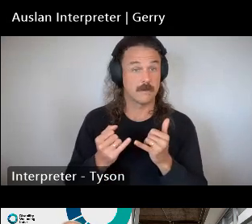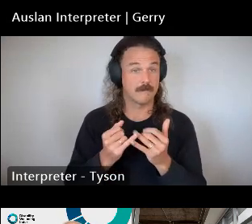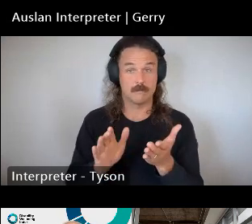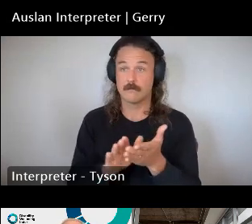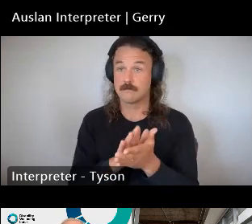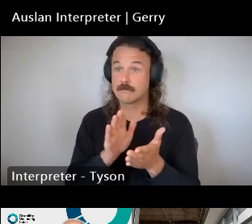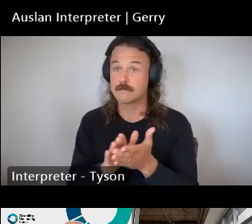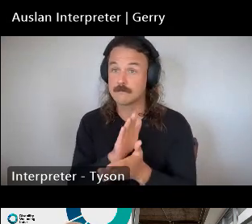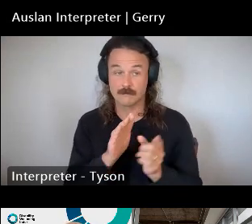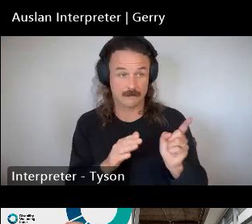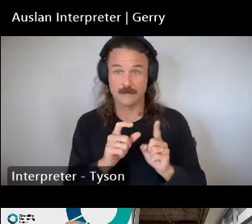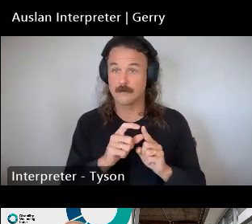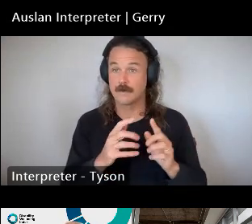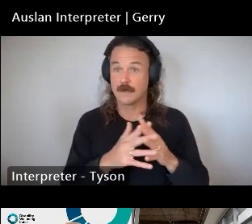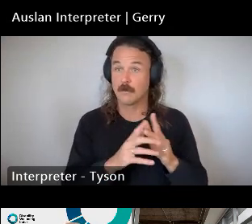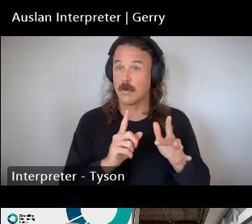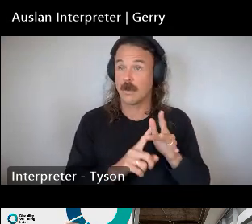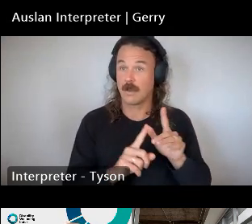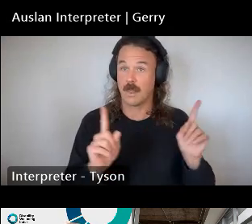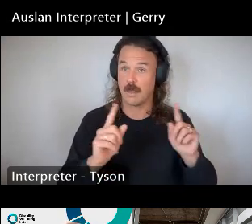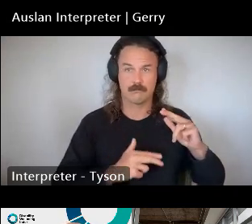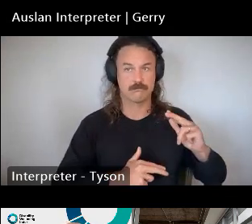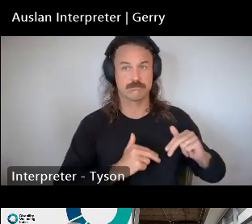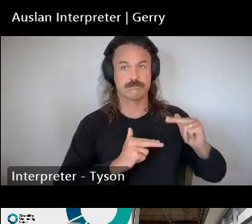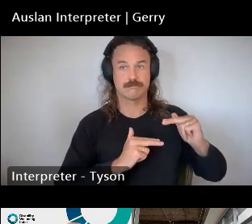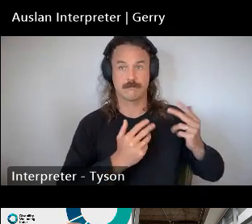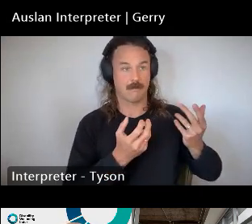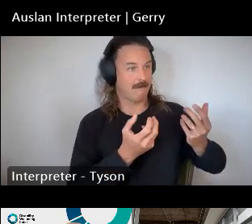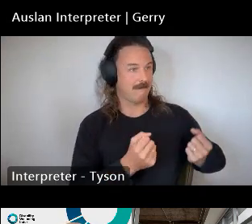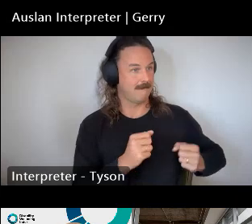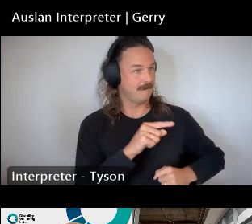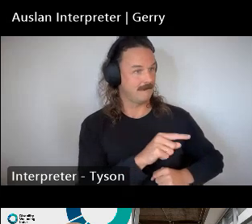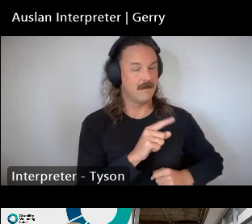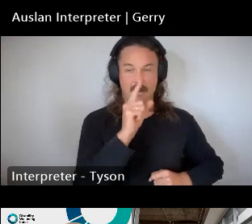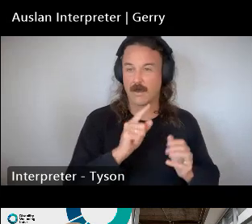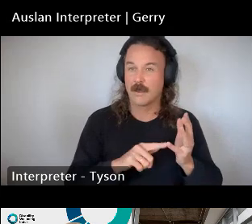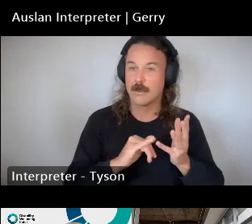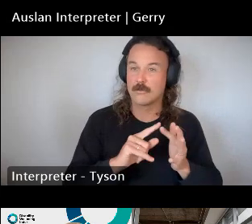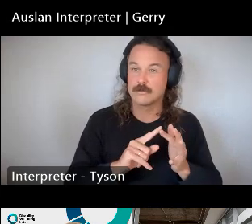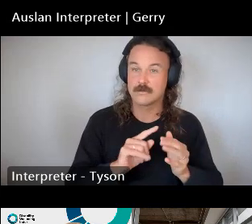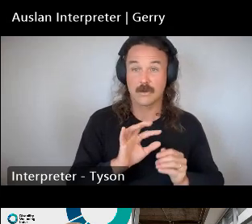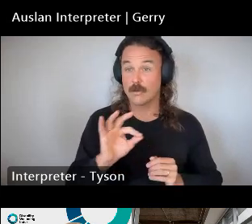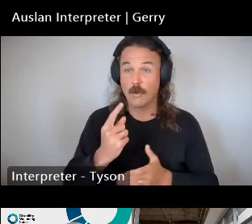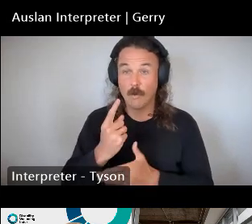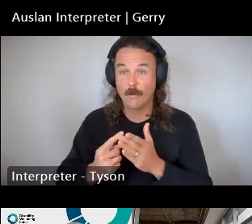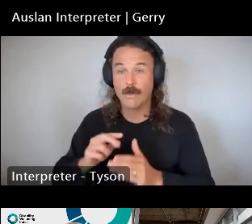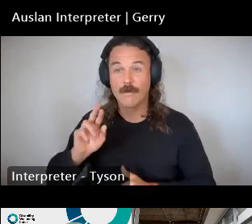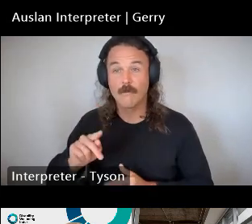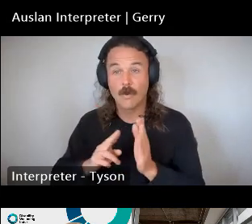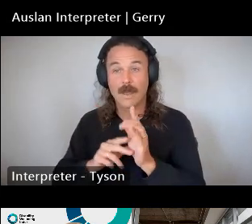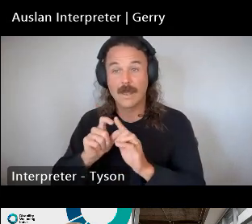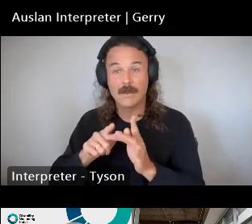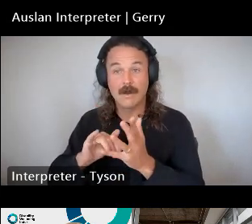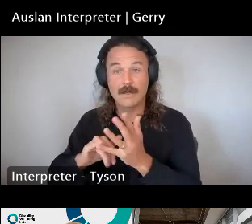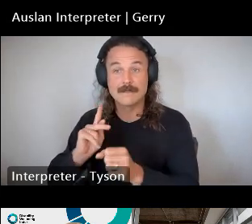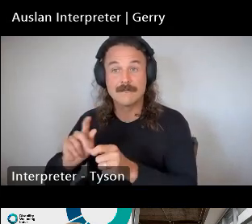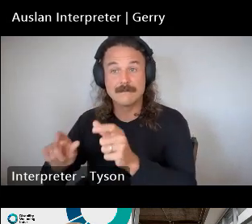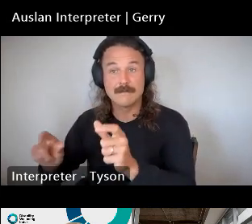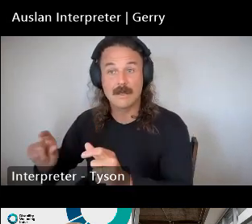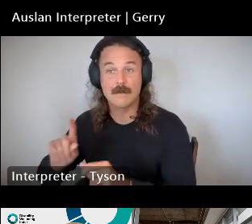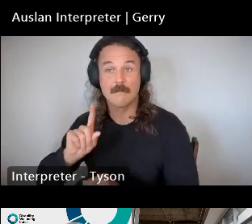the tool has been developed and can be used not only for NDIS participants, but for people with